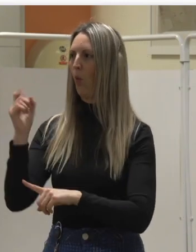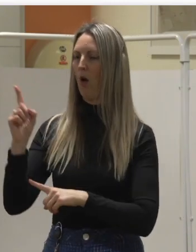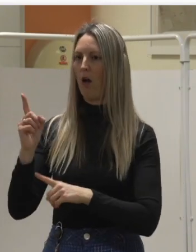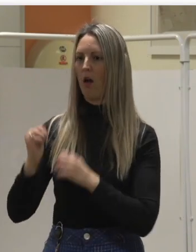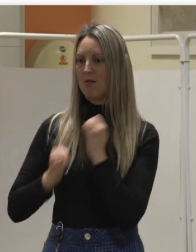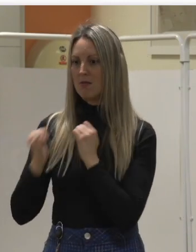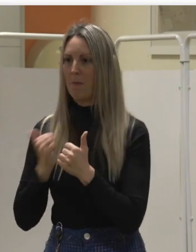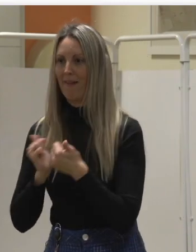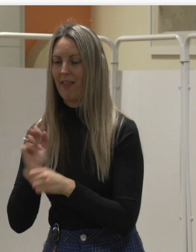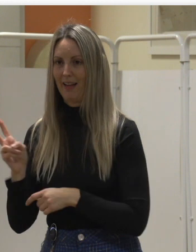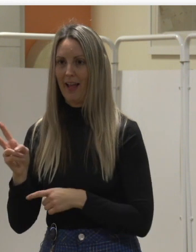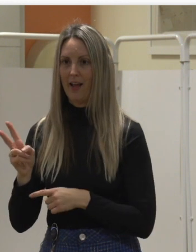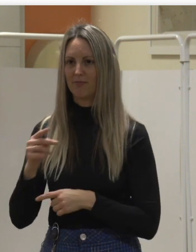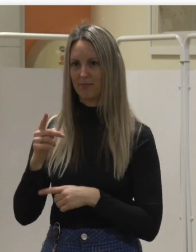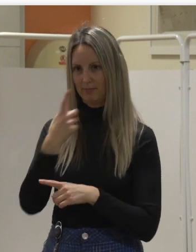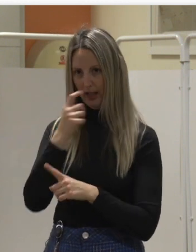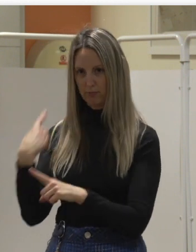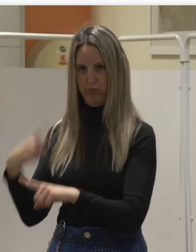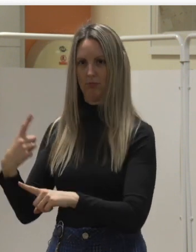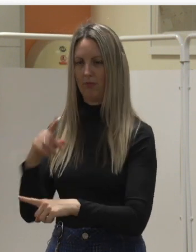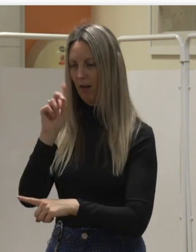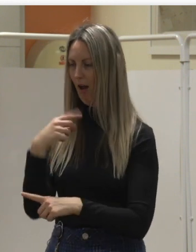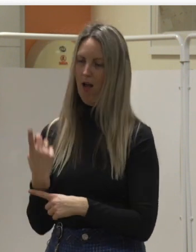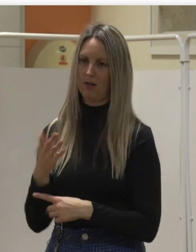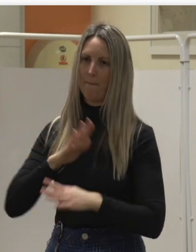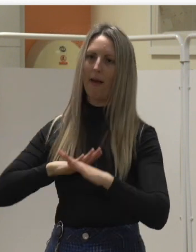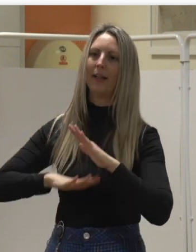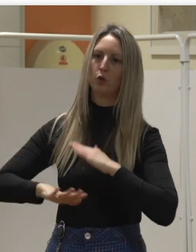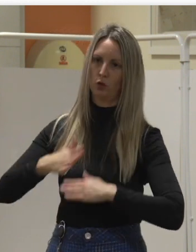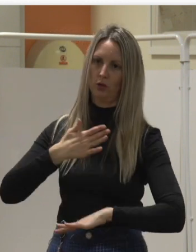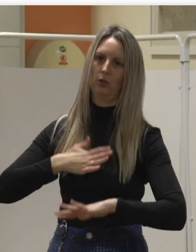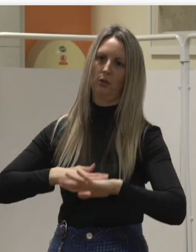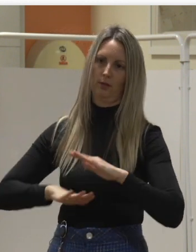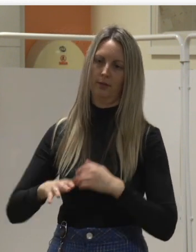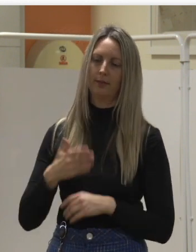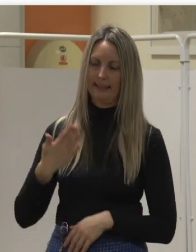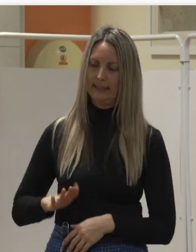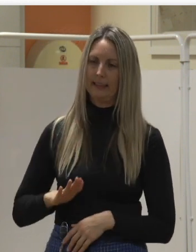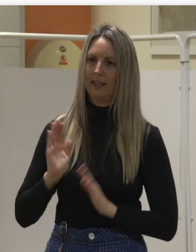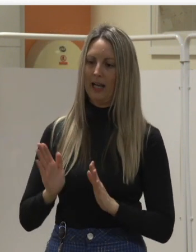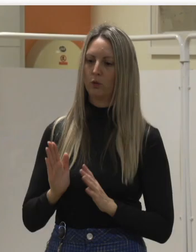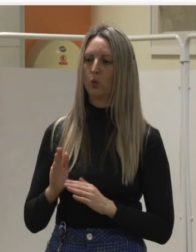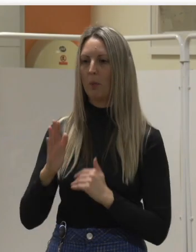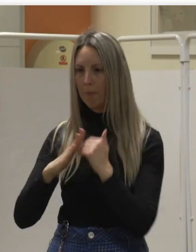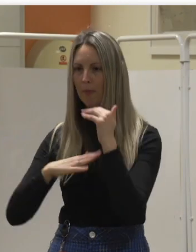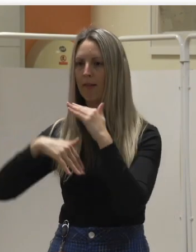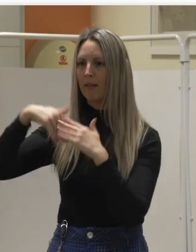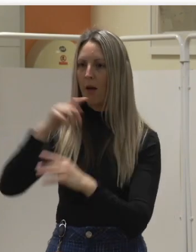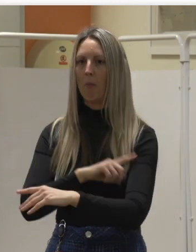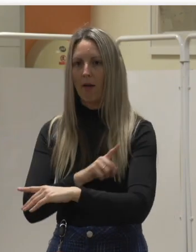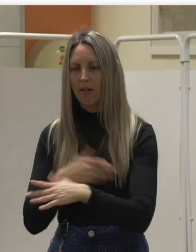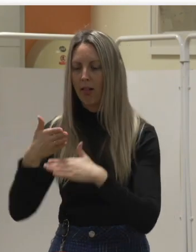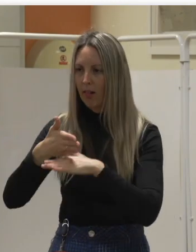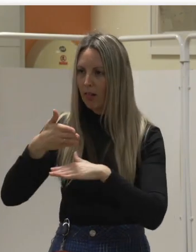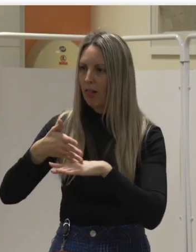However, it takes a long time. So the patience is the key, and the exercises they may have to go through to build up the muscle